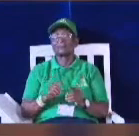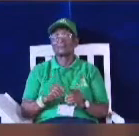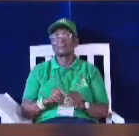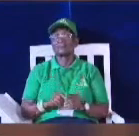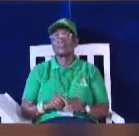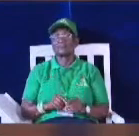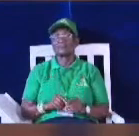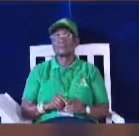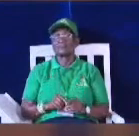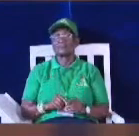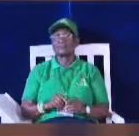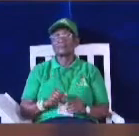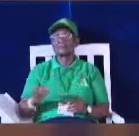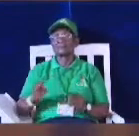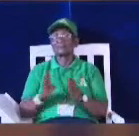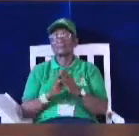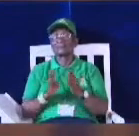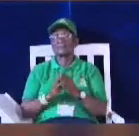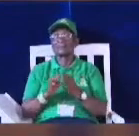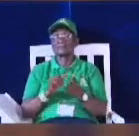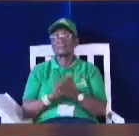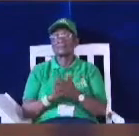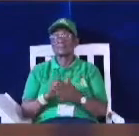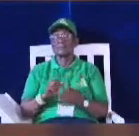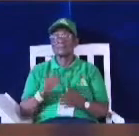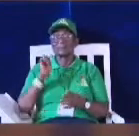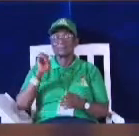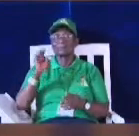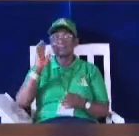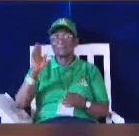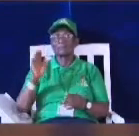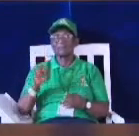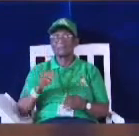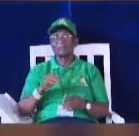But where everybody was enjoying tongues,